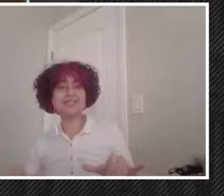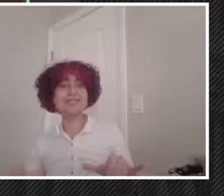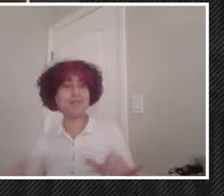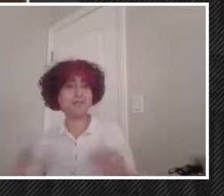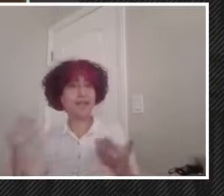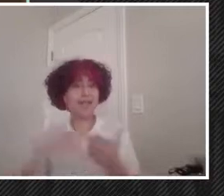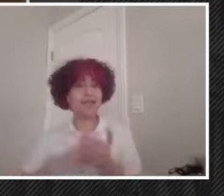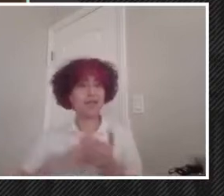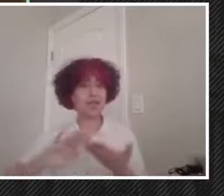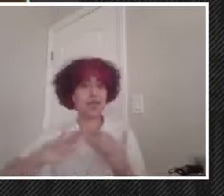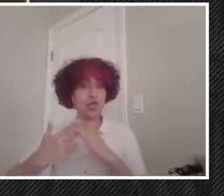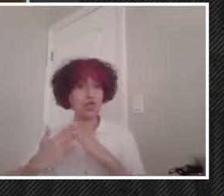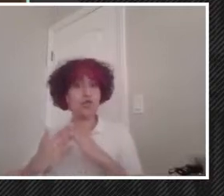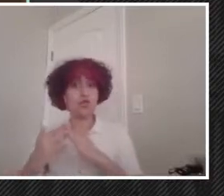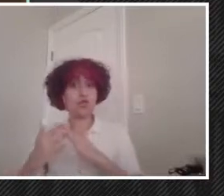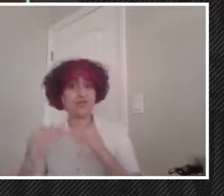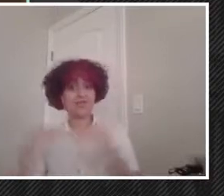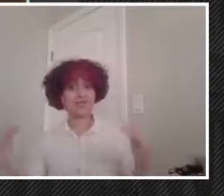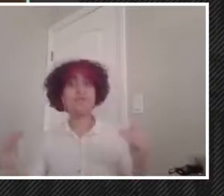then it'll spill over nationally.